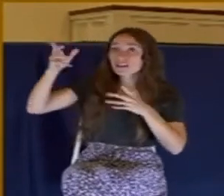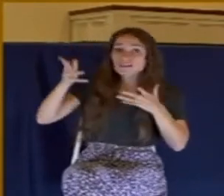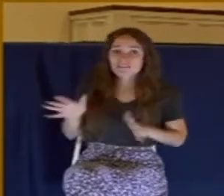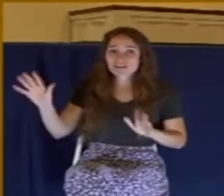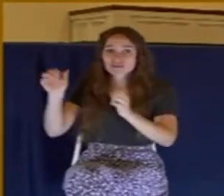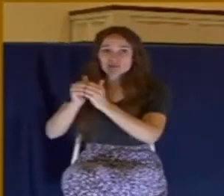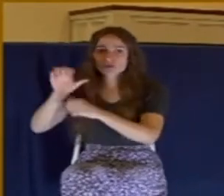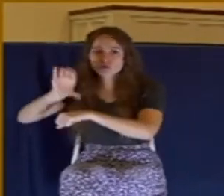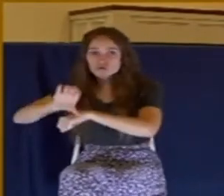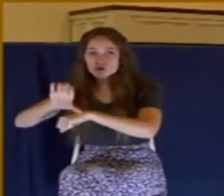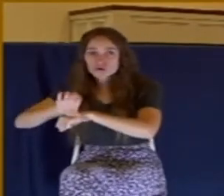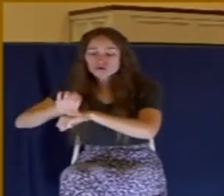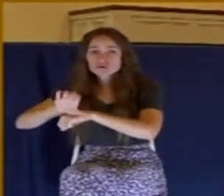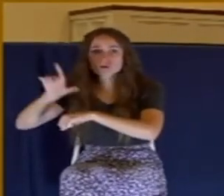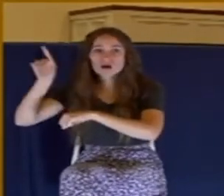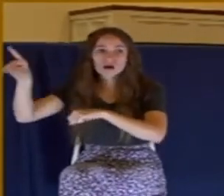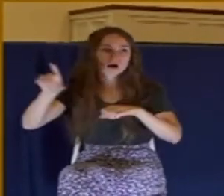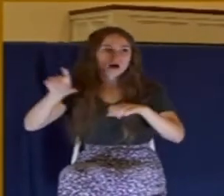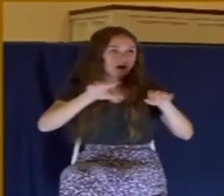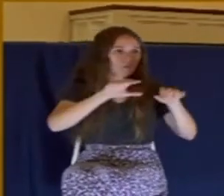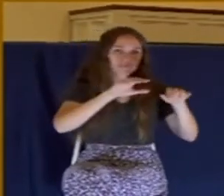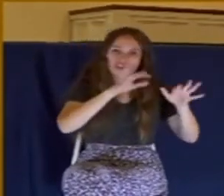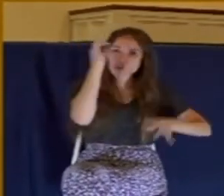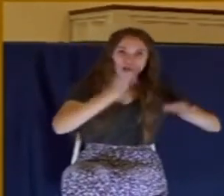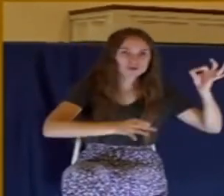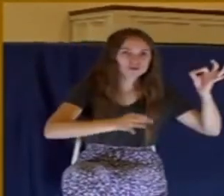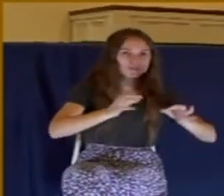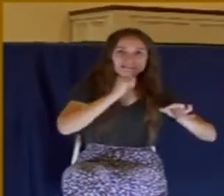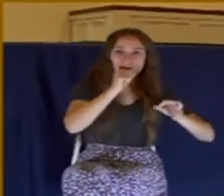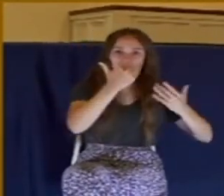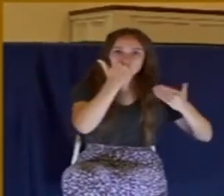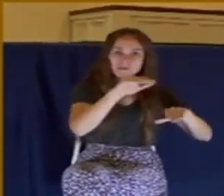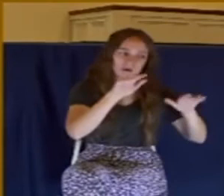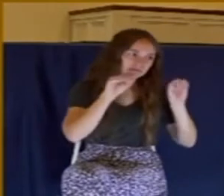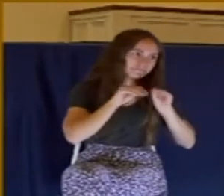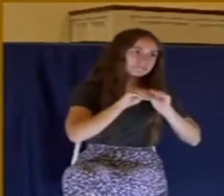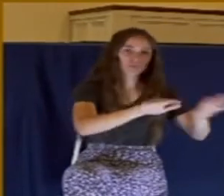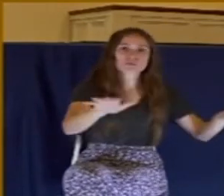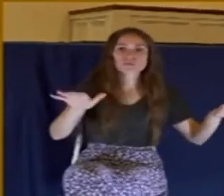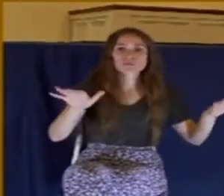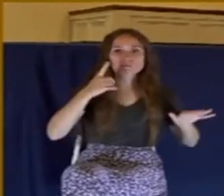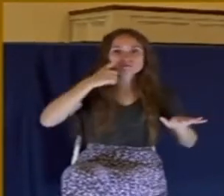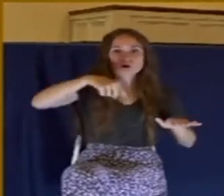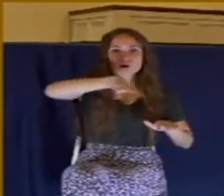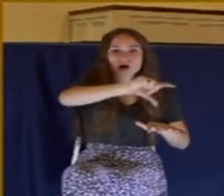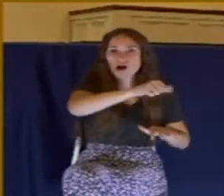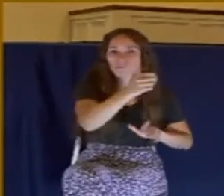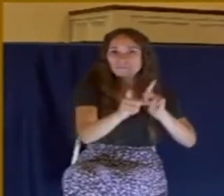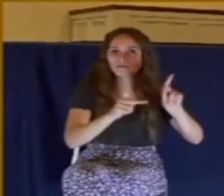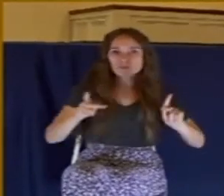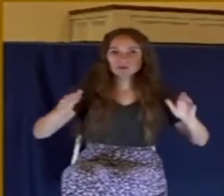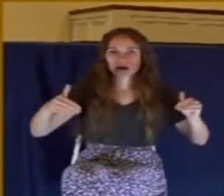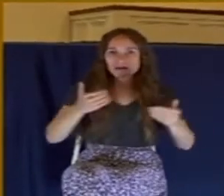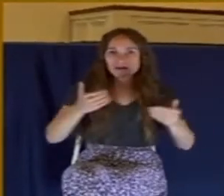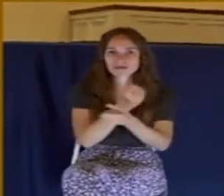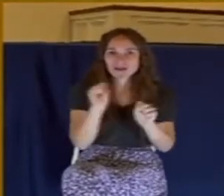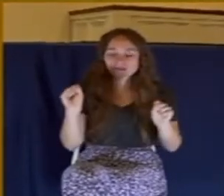spares not in his judgment. Let me give you the last thing quickly. When you go through the fiery trial, expect